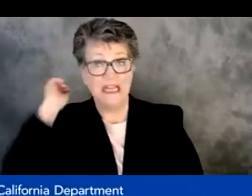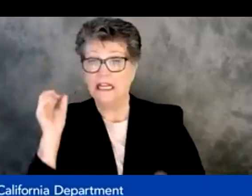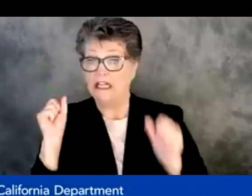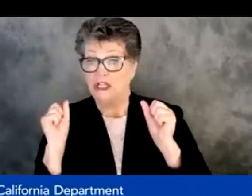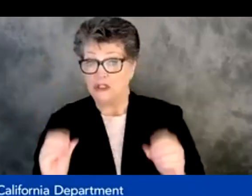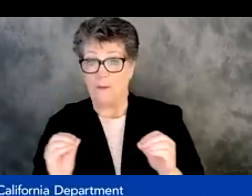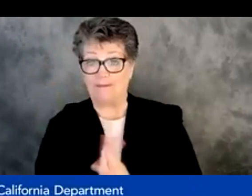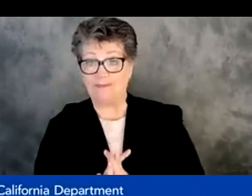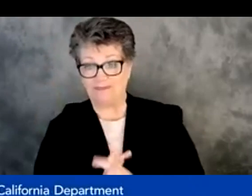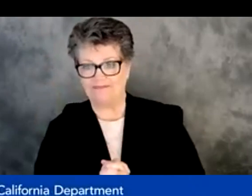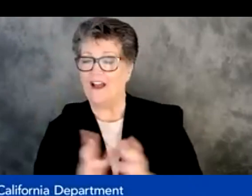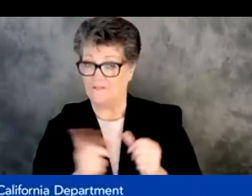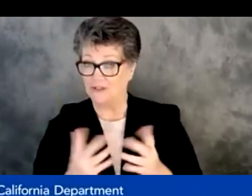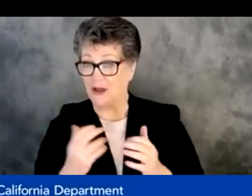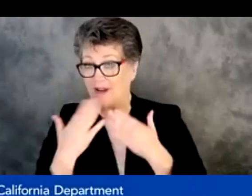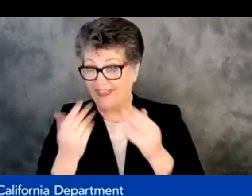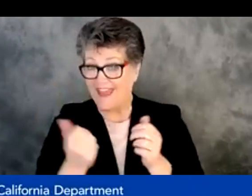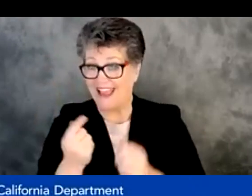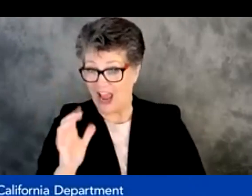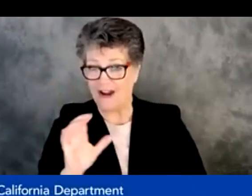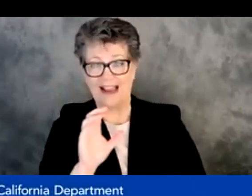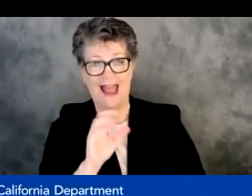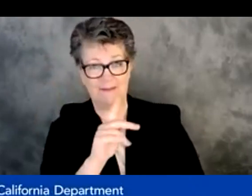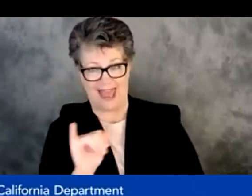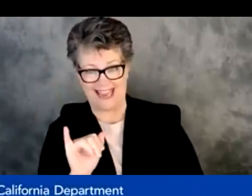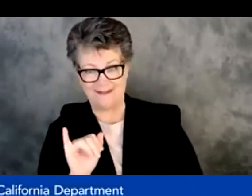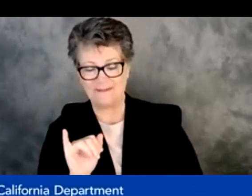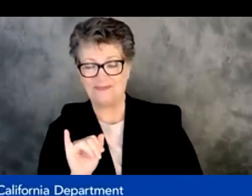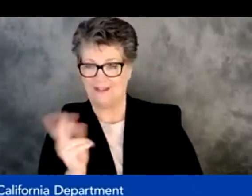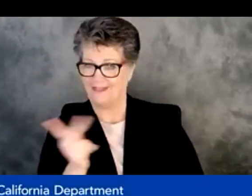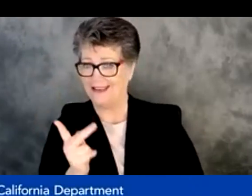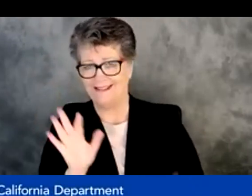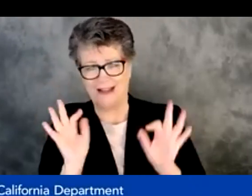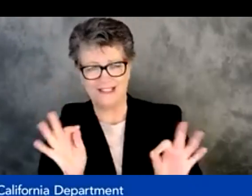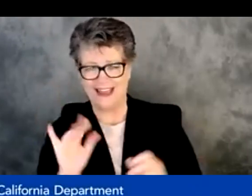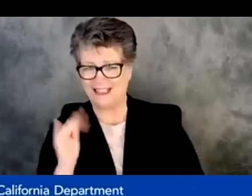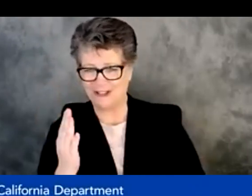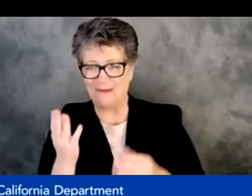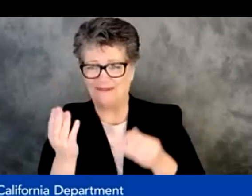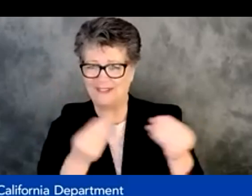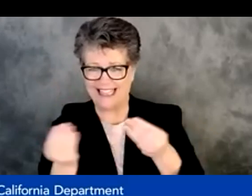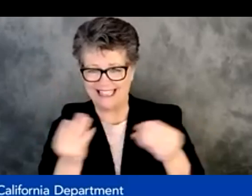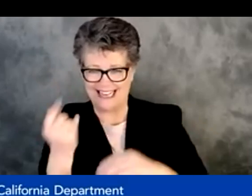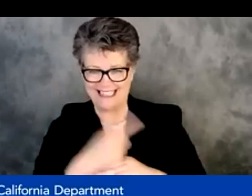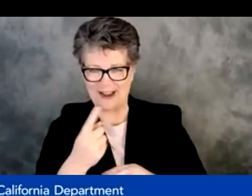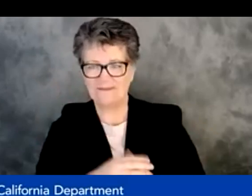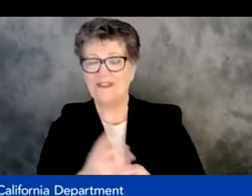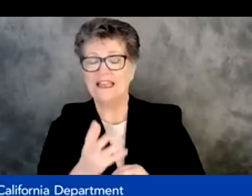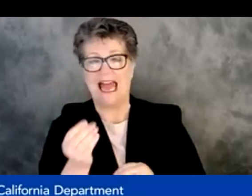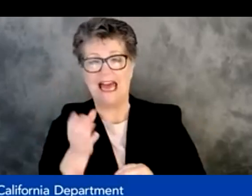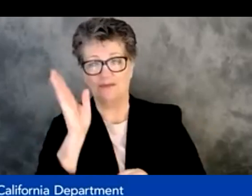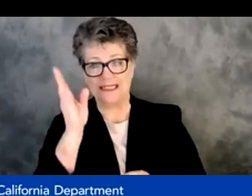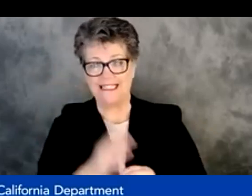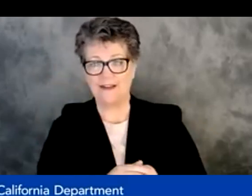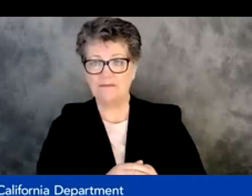So I first want to thank Eric and Patty. You know, they did an outstanding job facilitating today and also presenting,